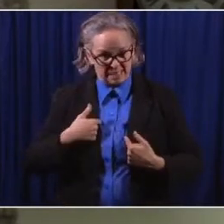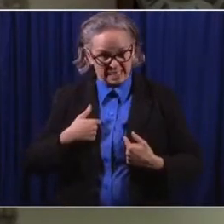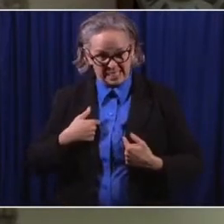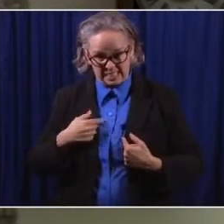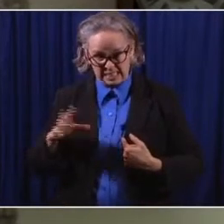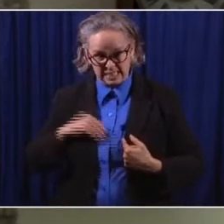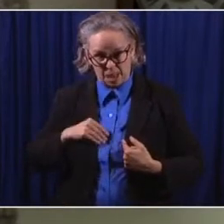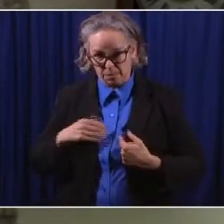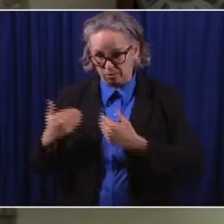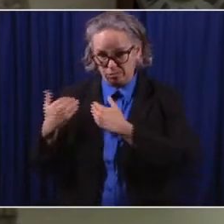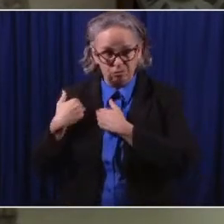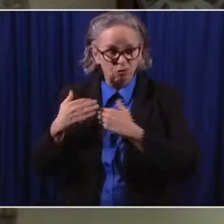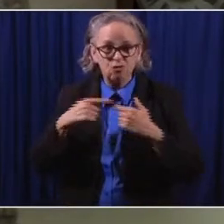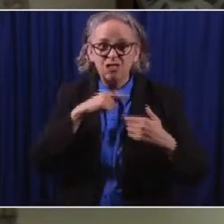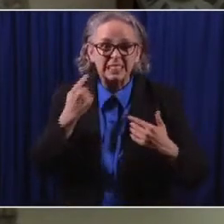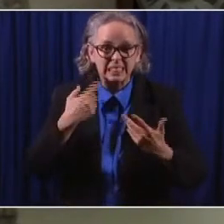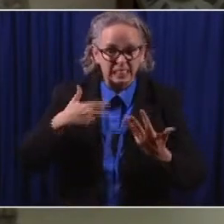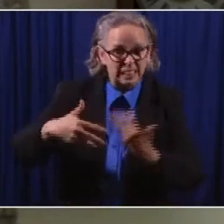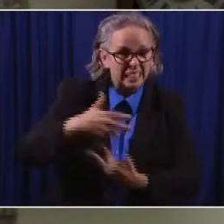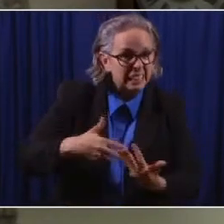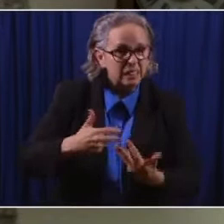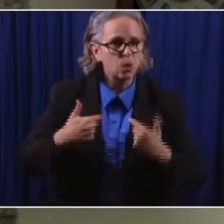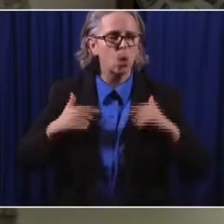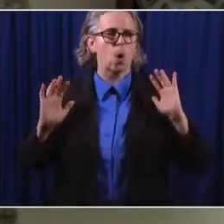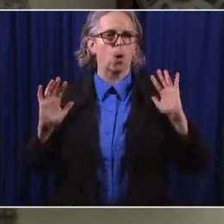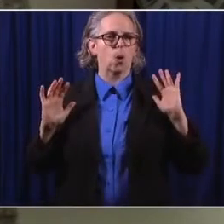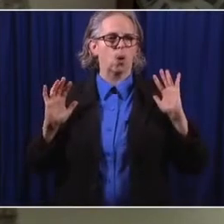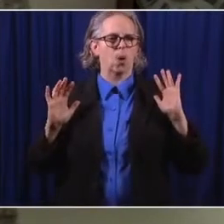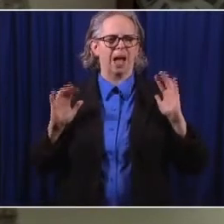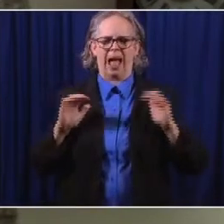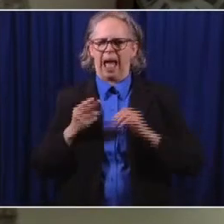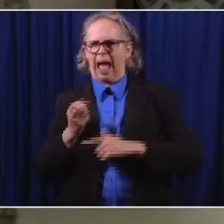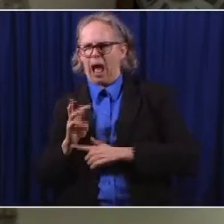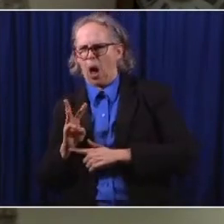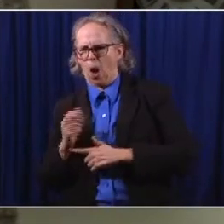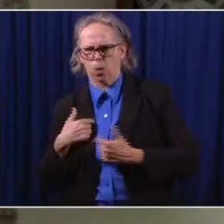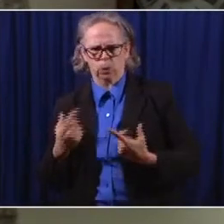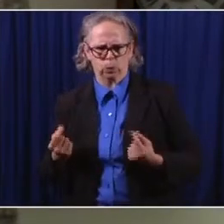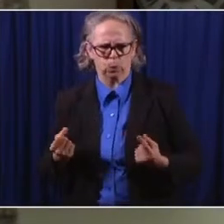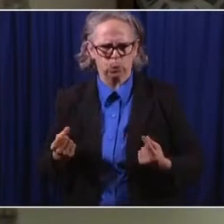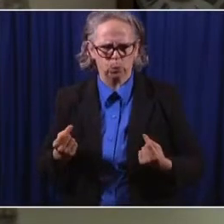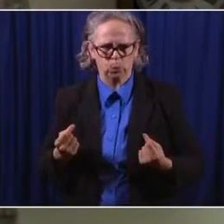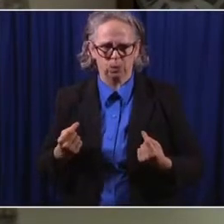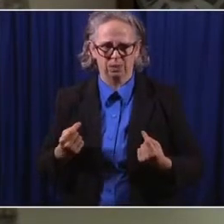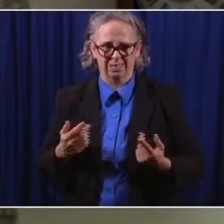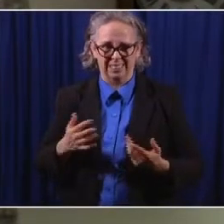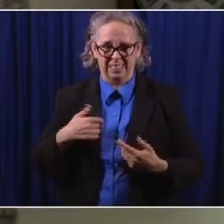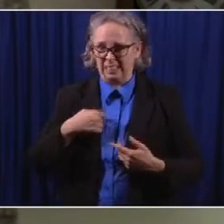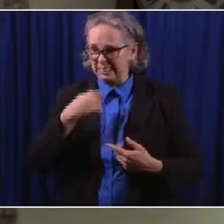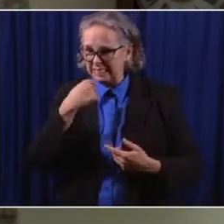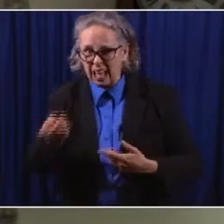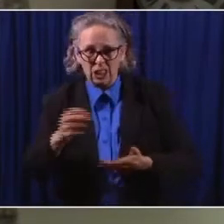do we do it? And so, no one's telling students to